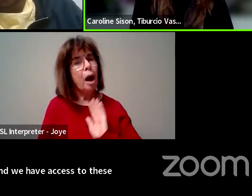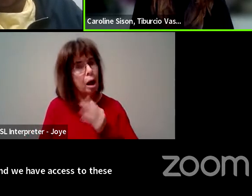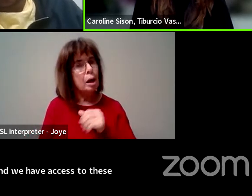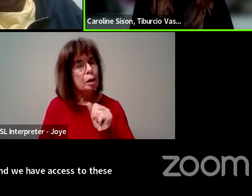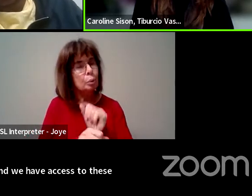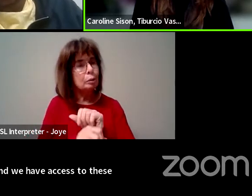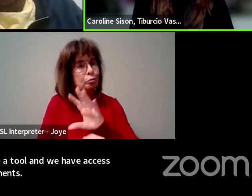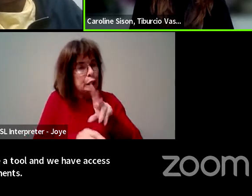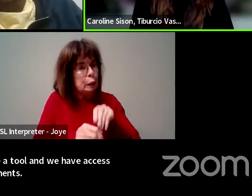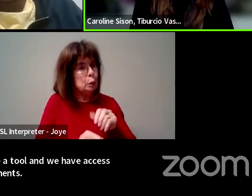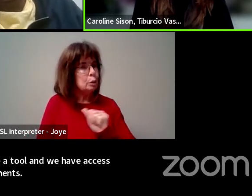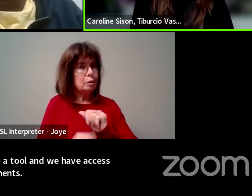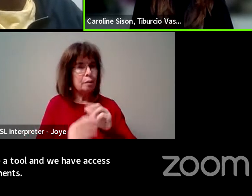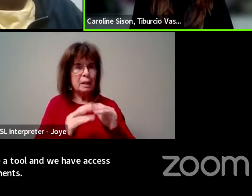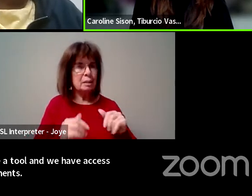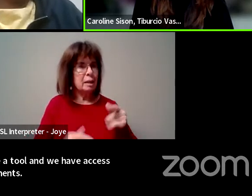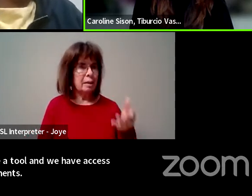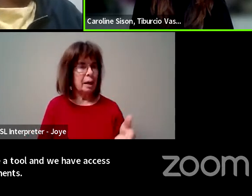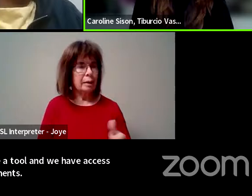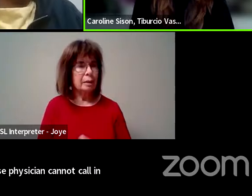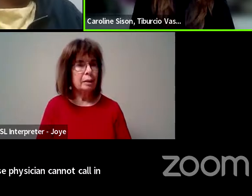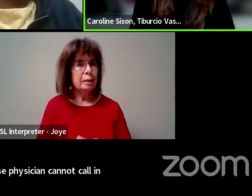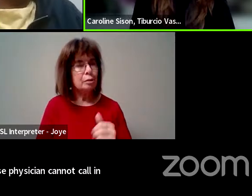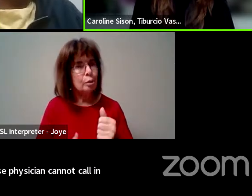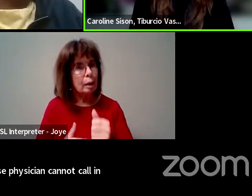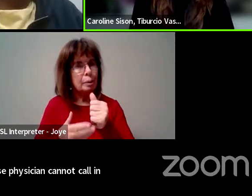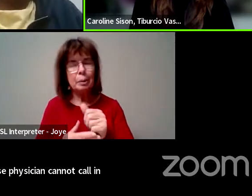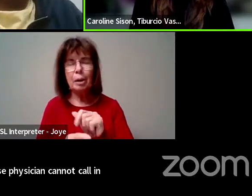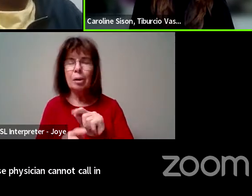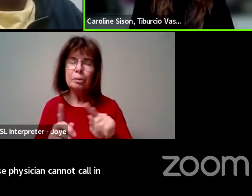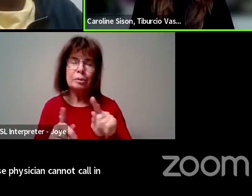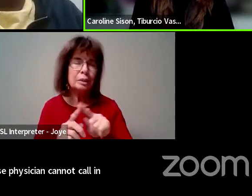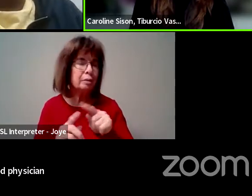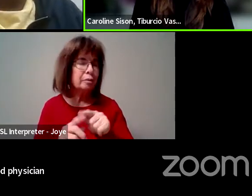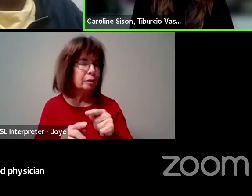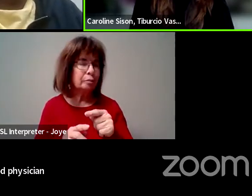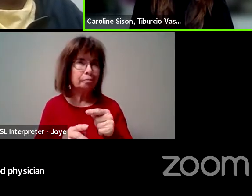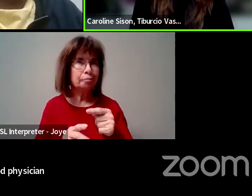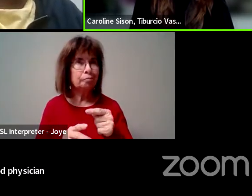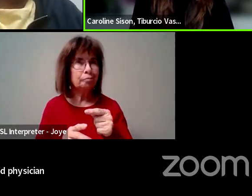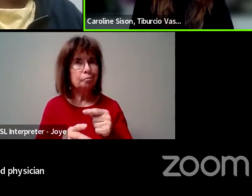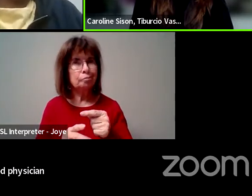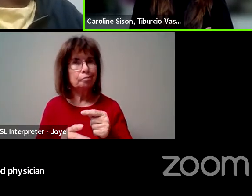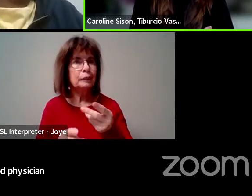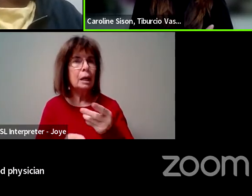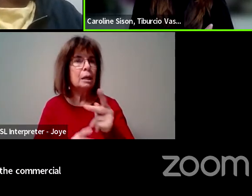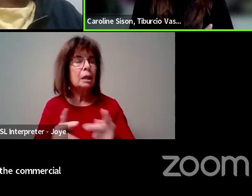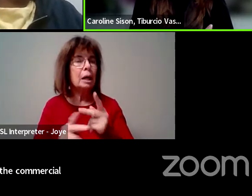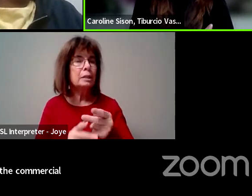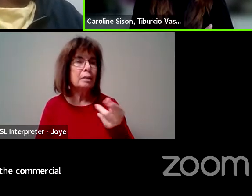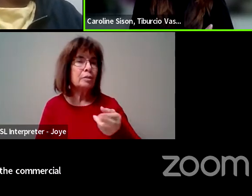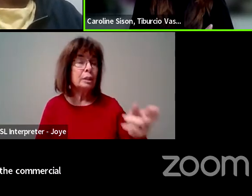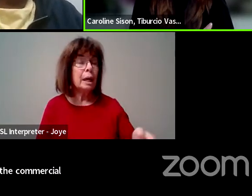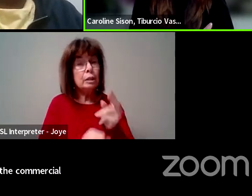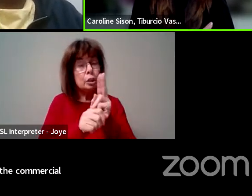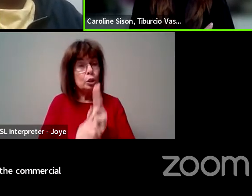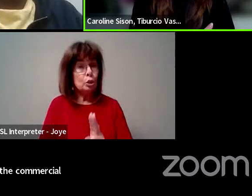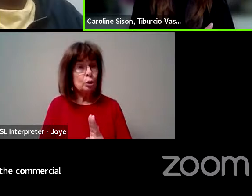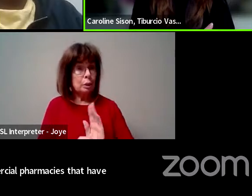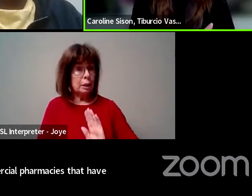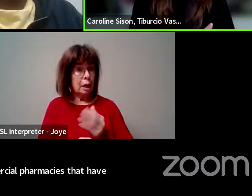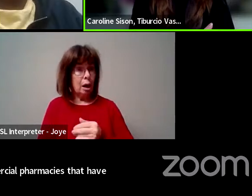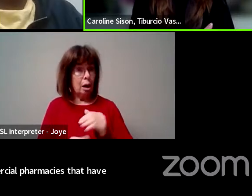kind of help to link them to all of those different types of resources, and also using our partnerships to link them to,